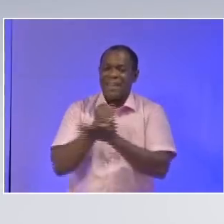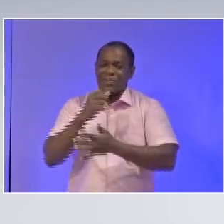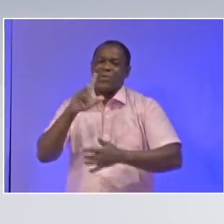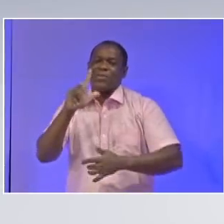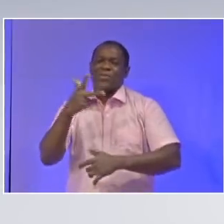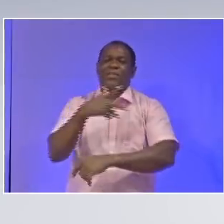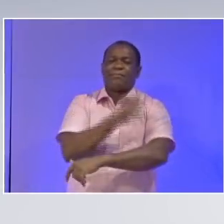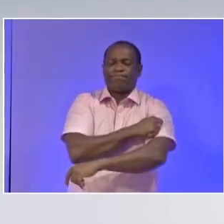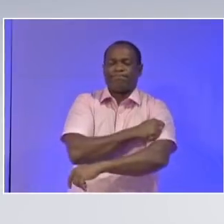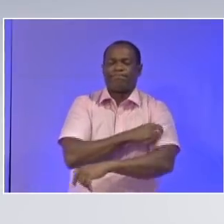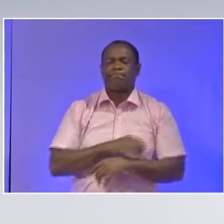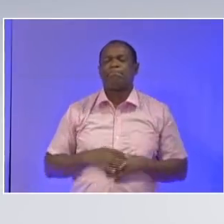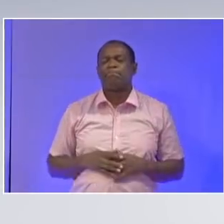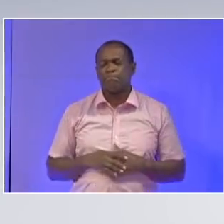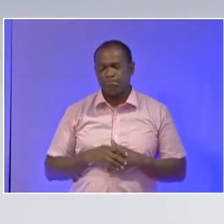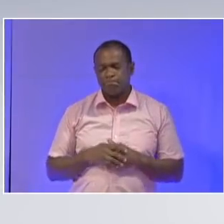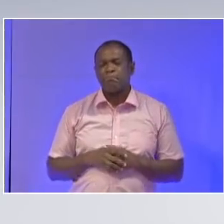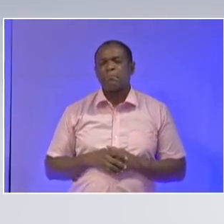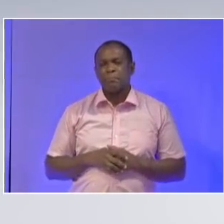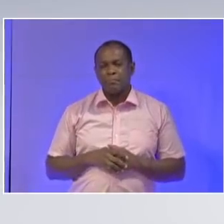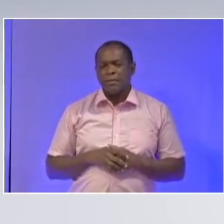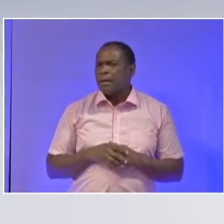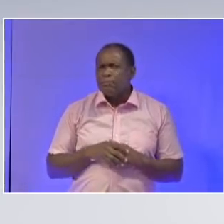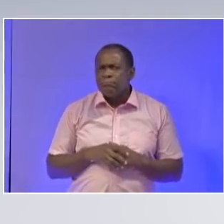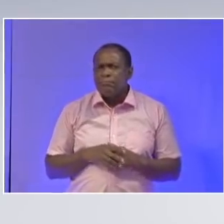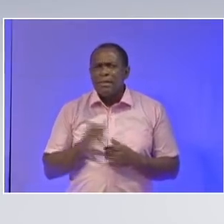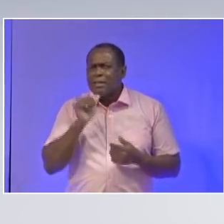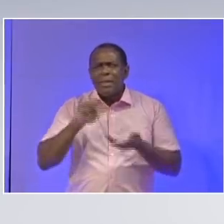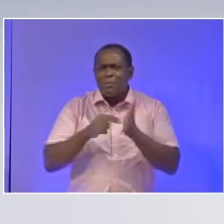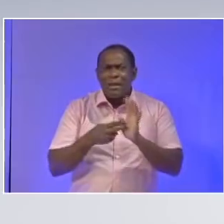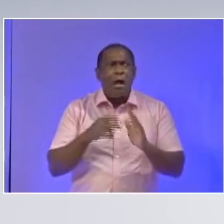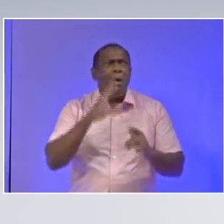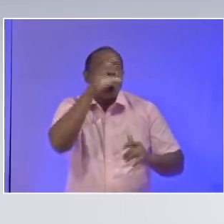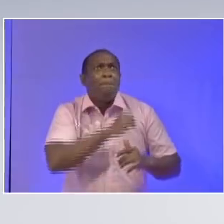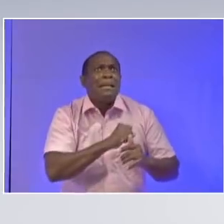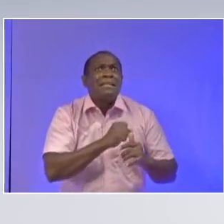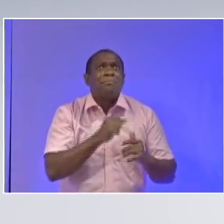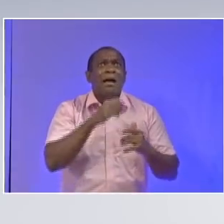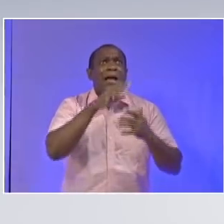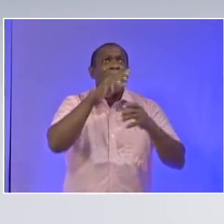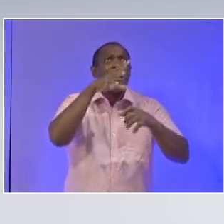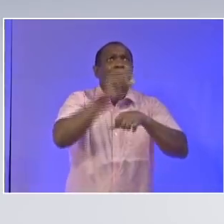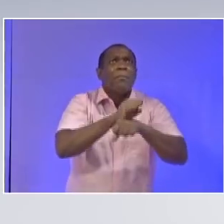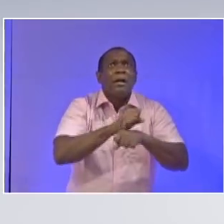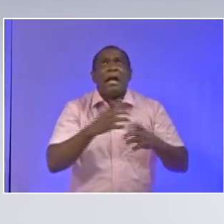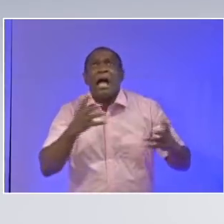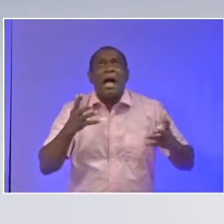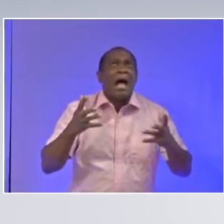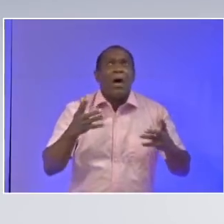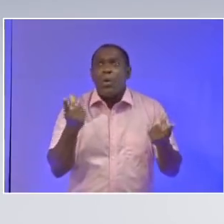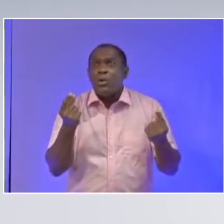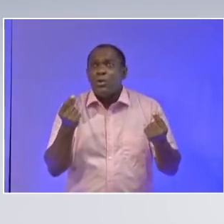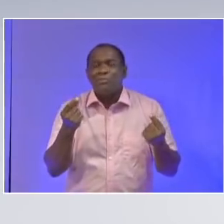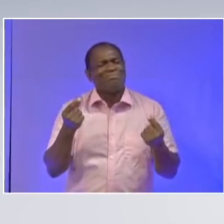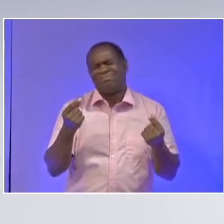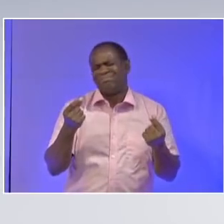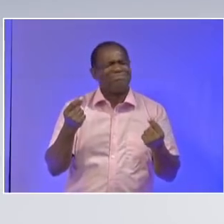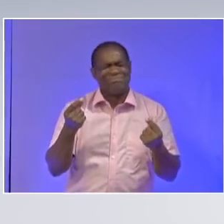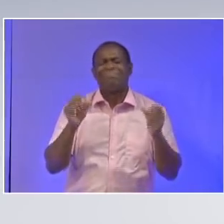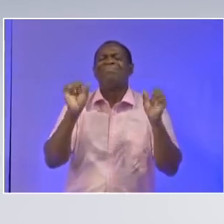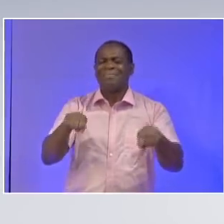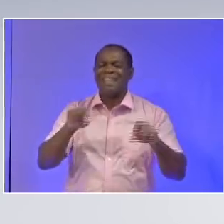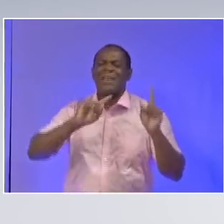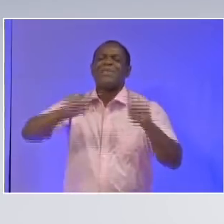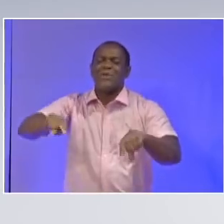program, your booster shot. It doesn't mean that if you miss your time, you are not going to be boosted. Please come in and